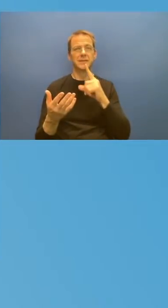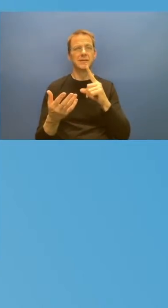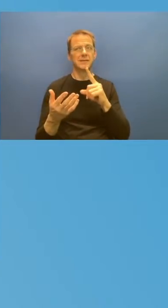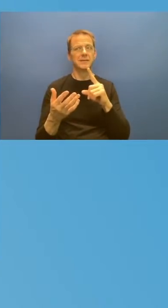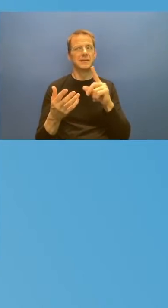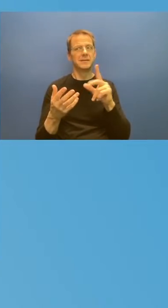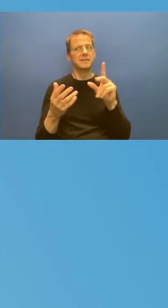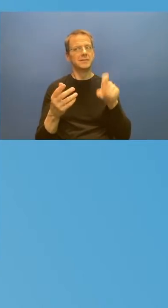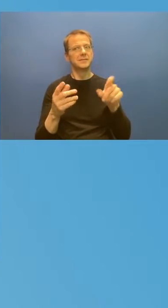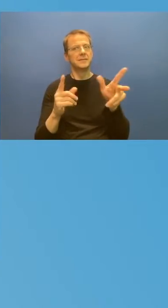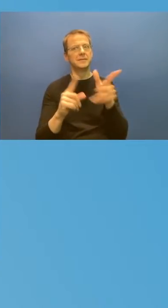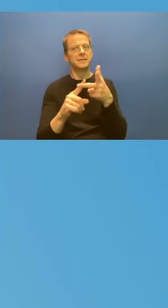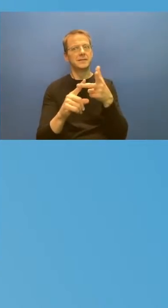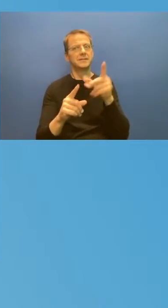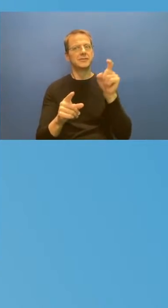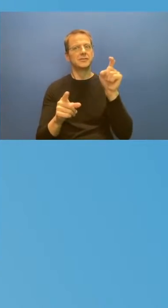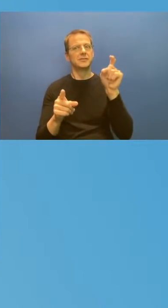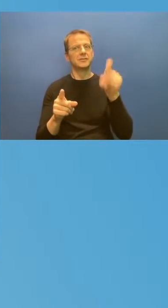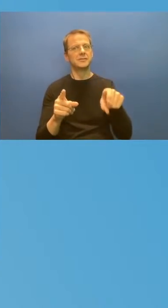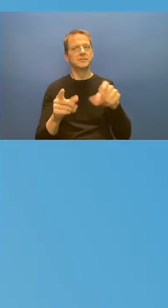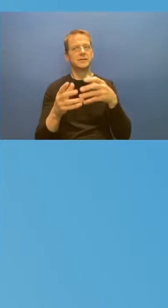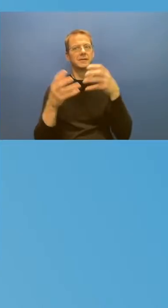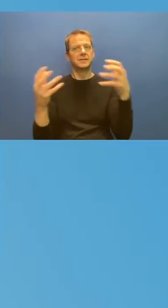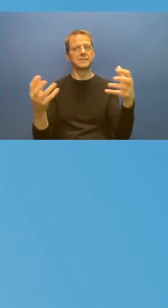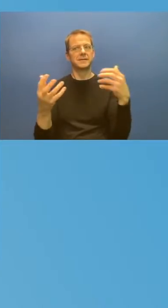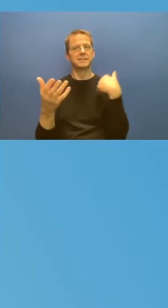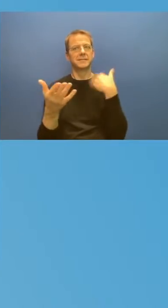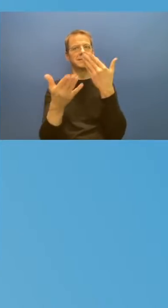those populations.